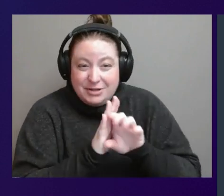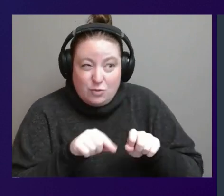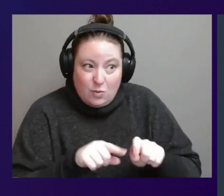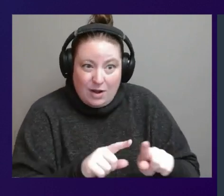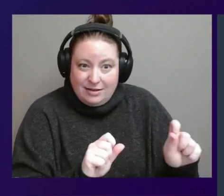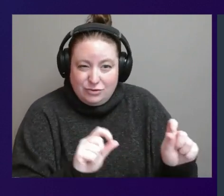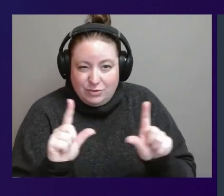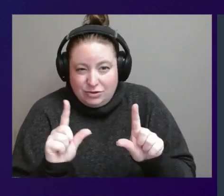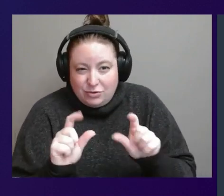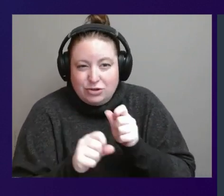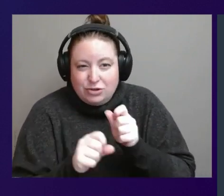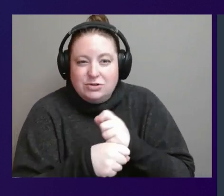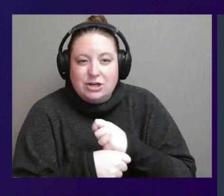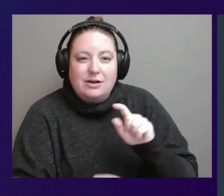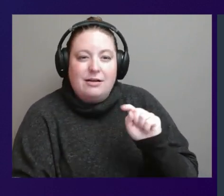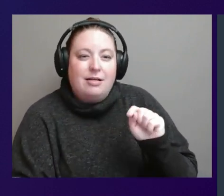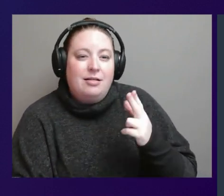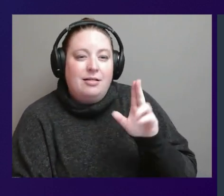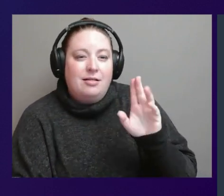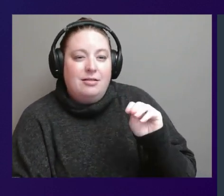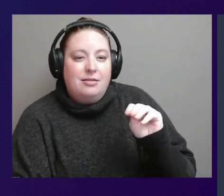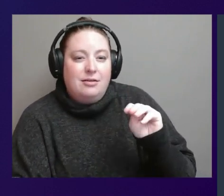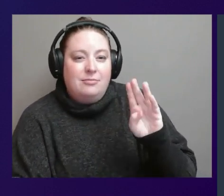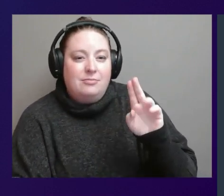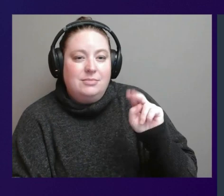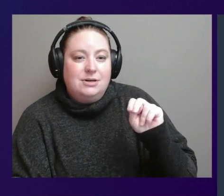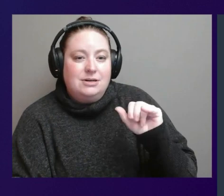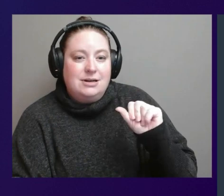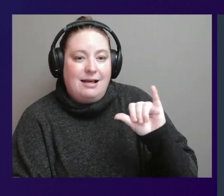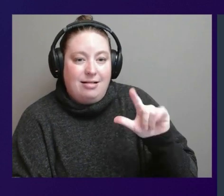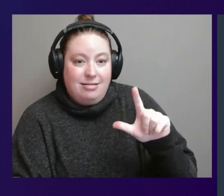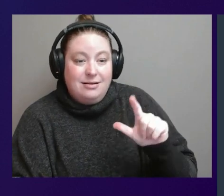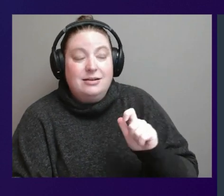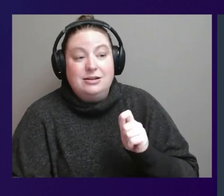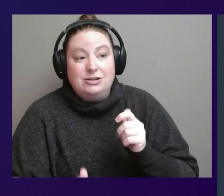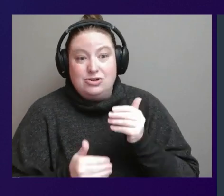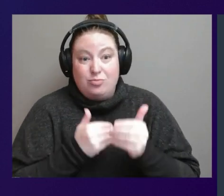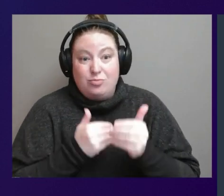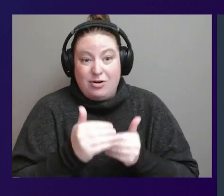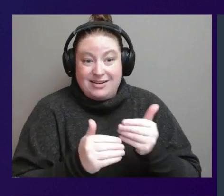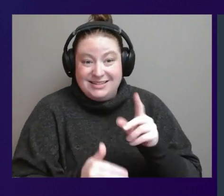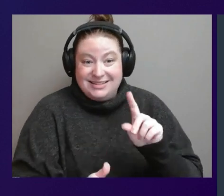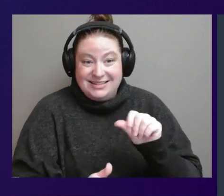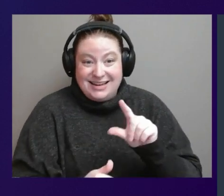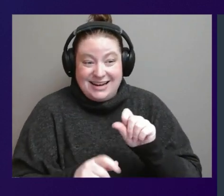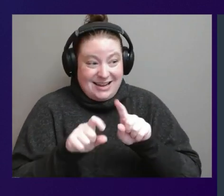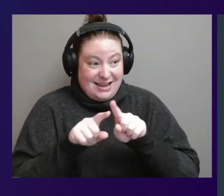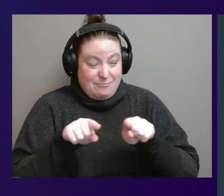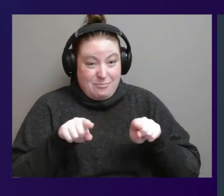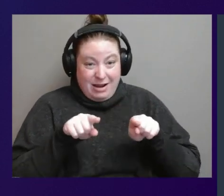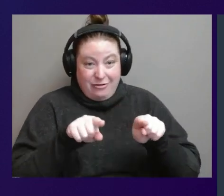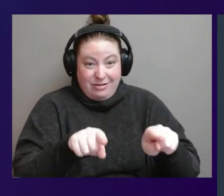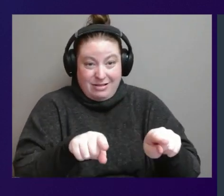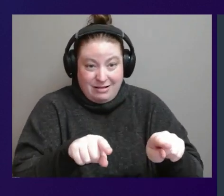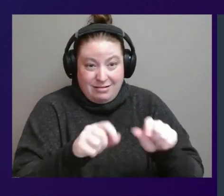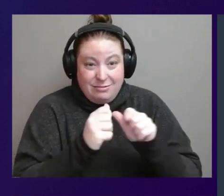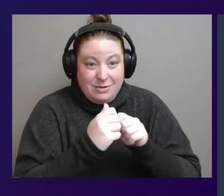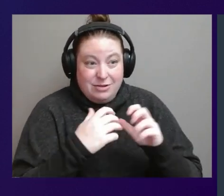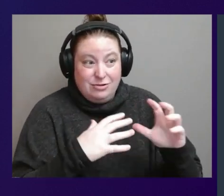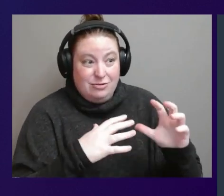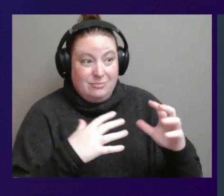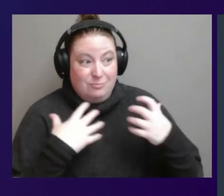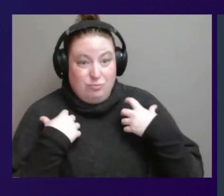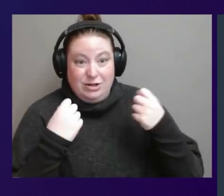thumbnail. This effectively processes the data in parallel to the completing restore job. For large workloads, this